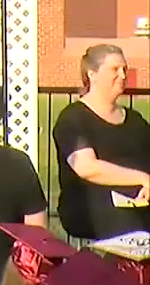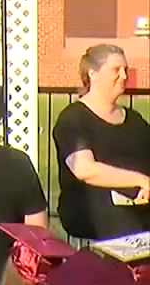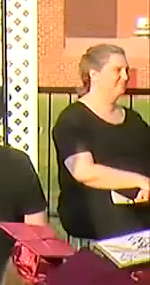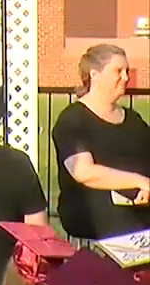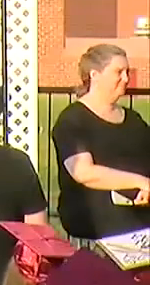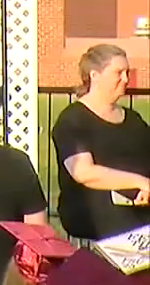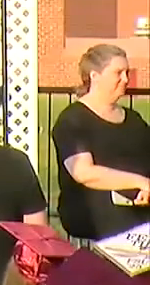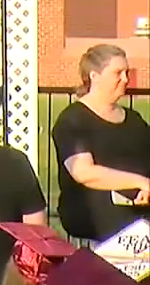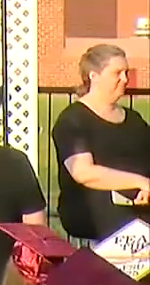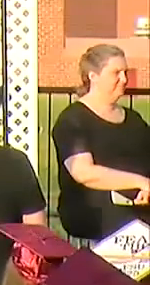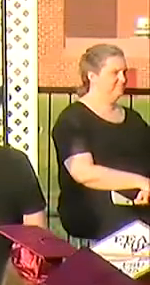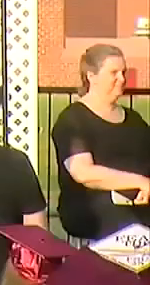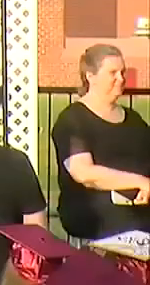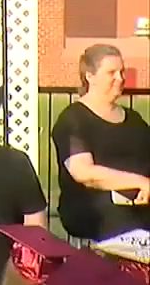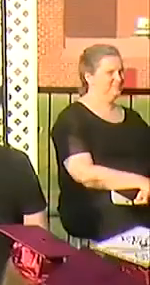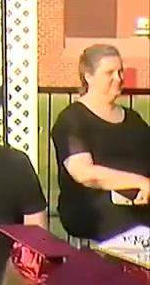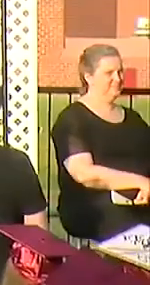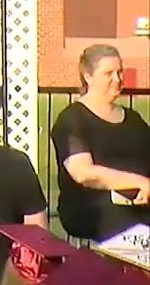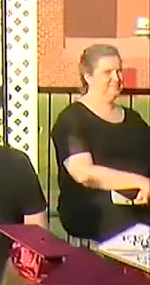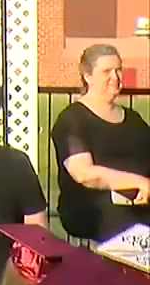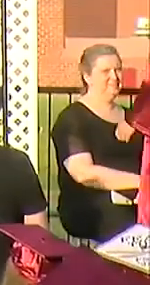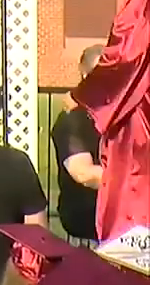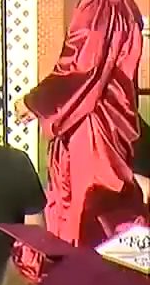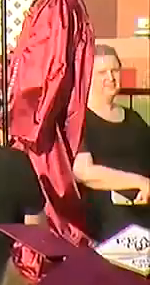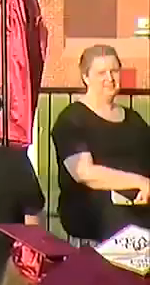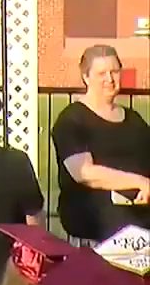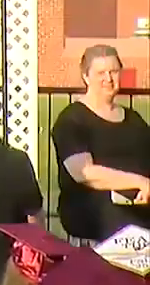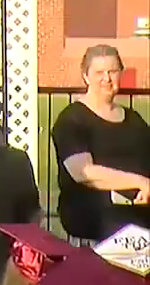Jose Diego Leon.